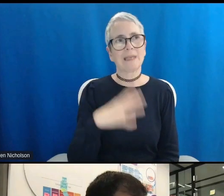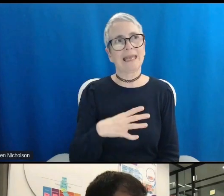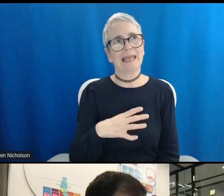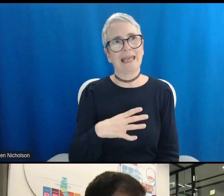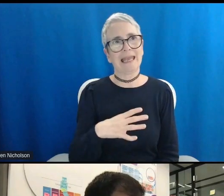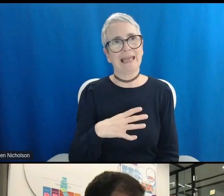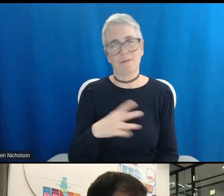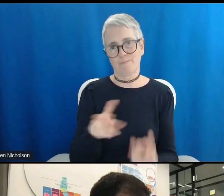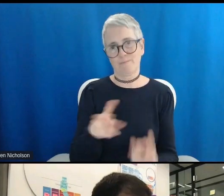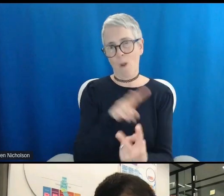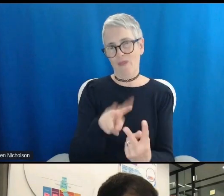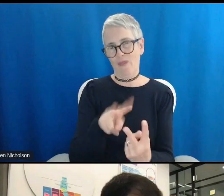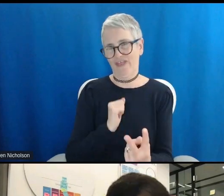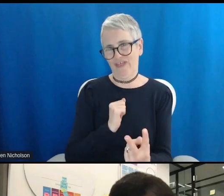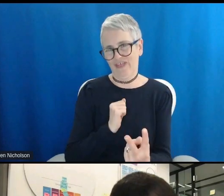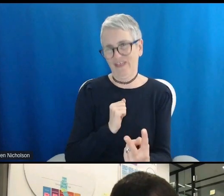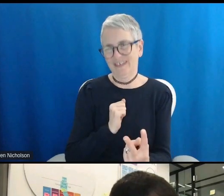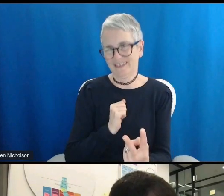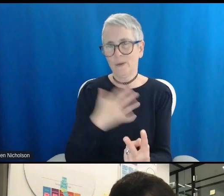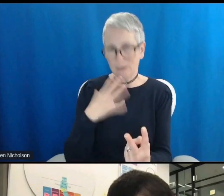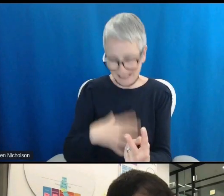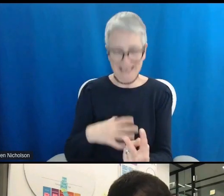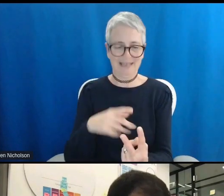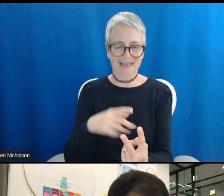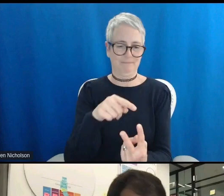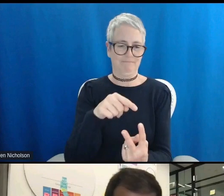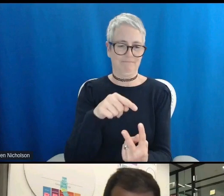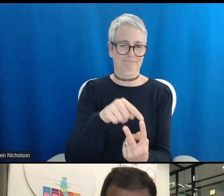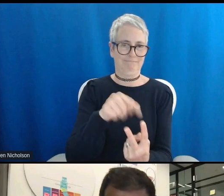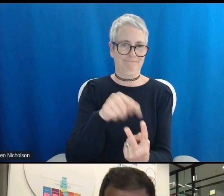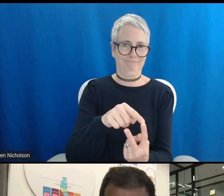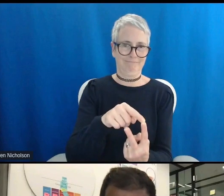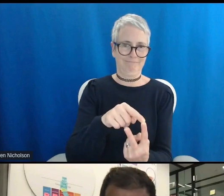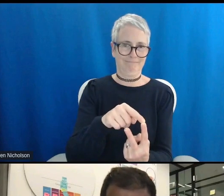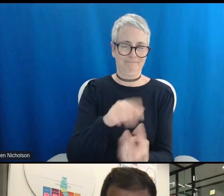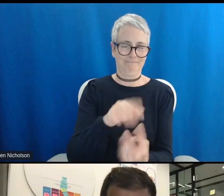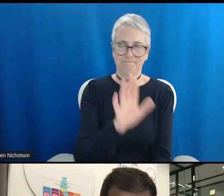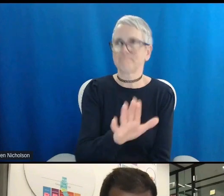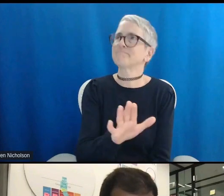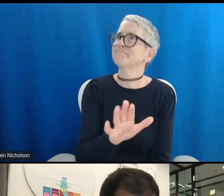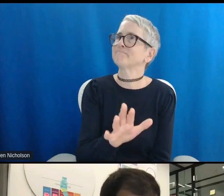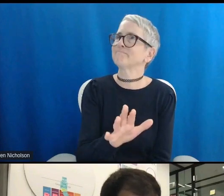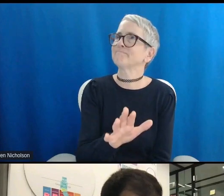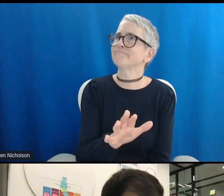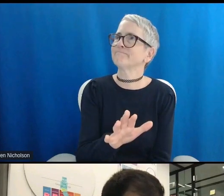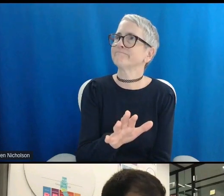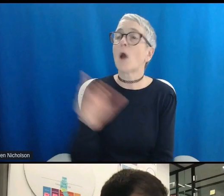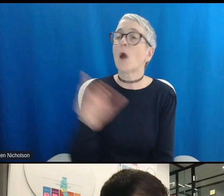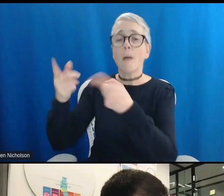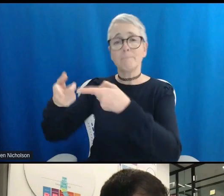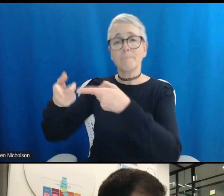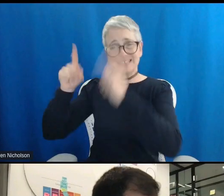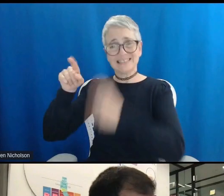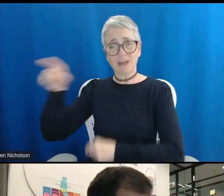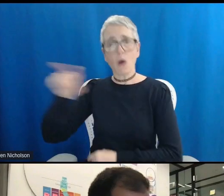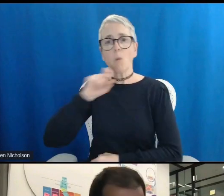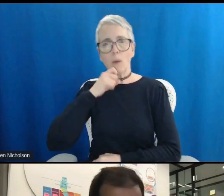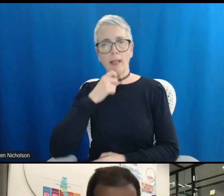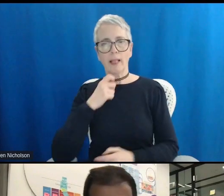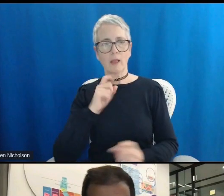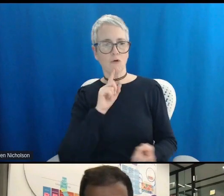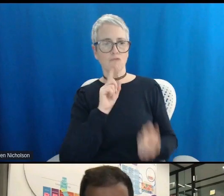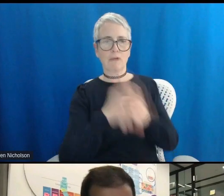if you like. you need to judge the person. So it's not even different ministers will react to different things. You need to be